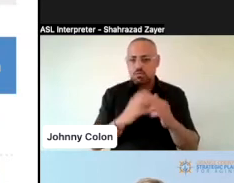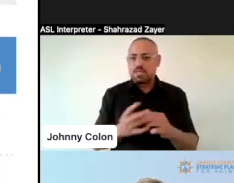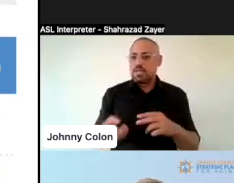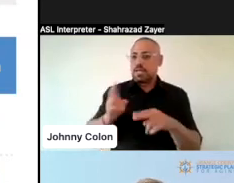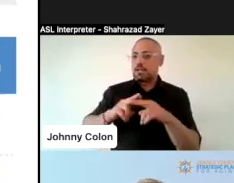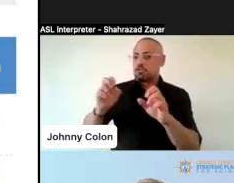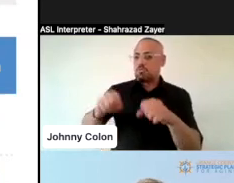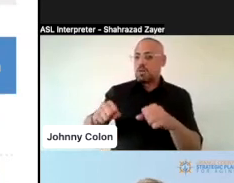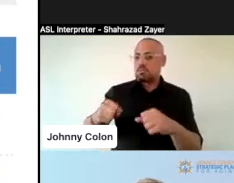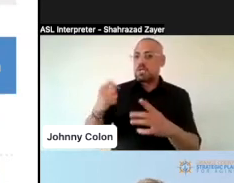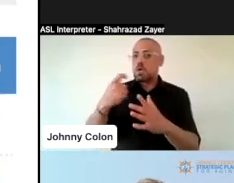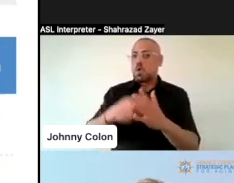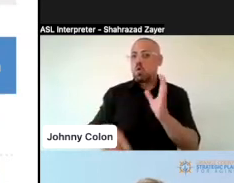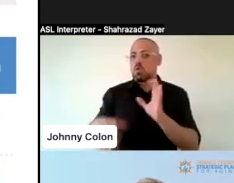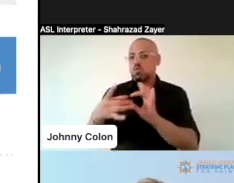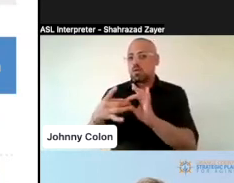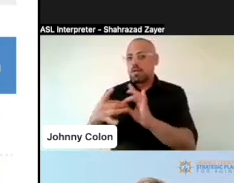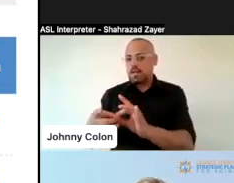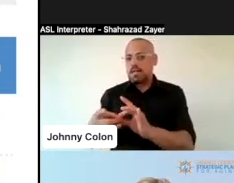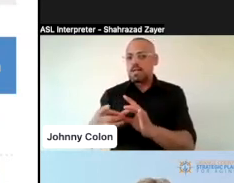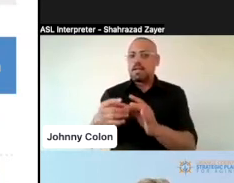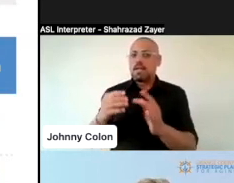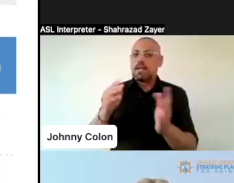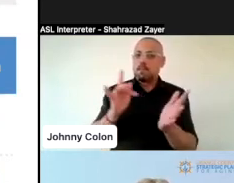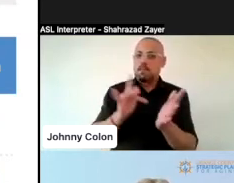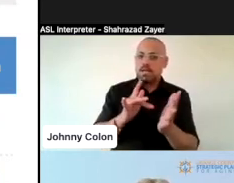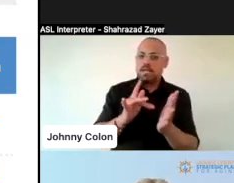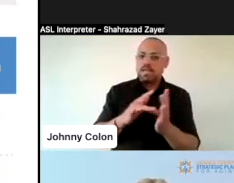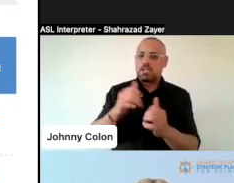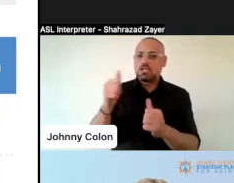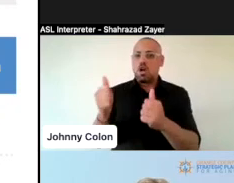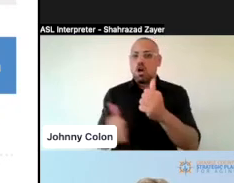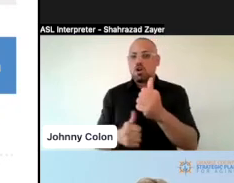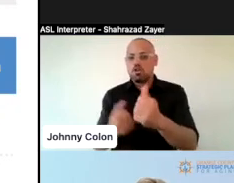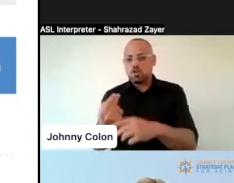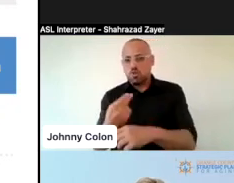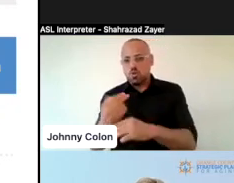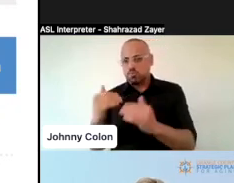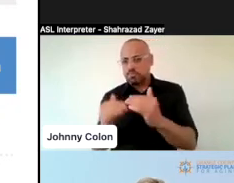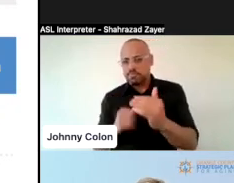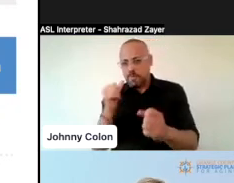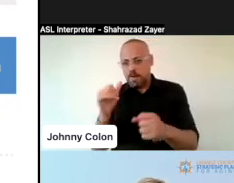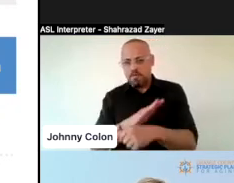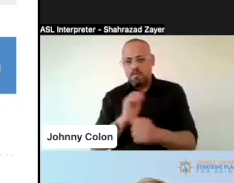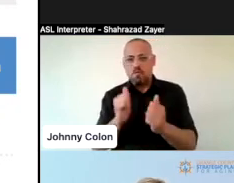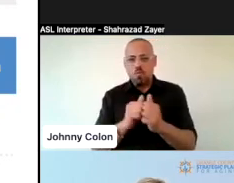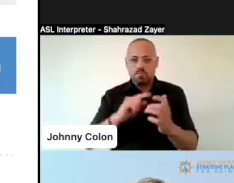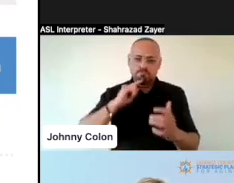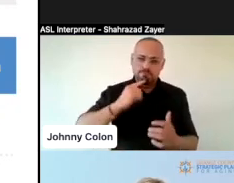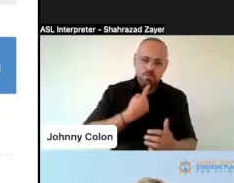of cost-related medication underuse with severity of food